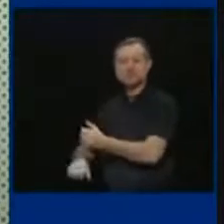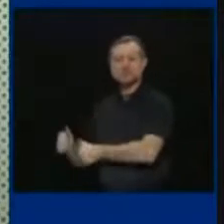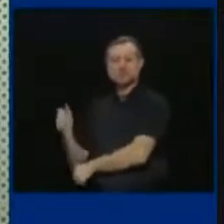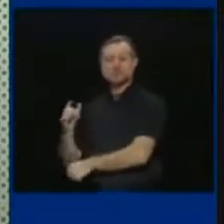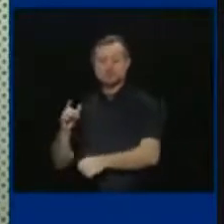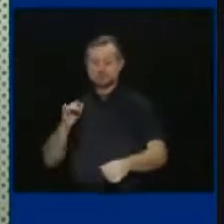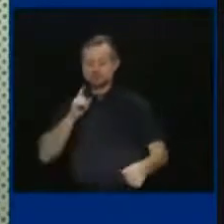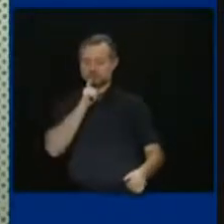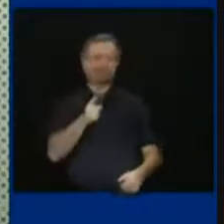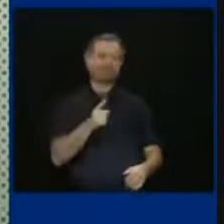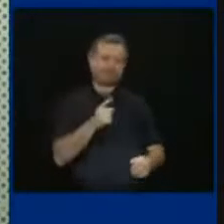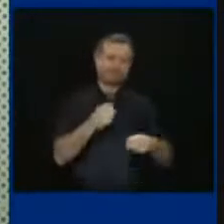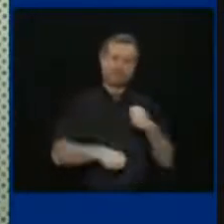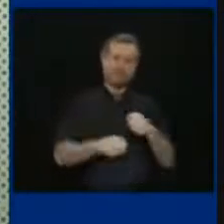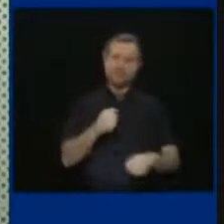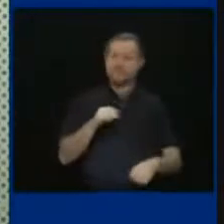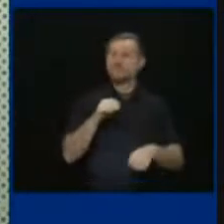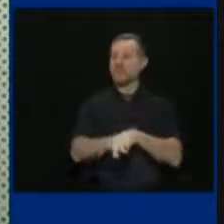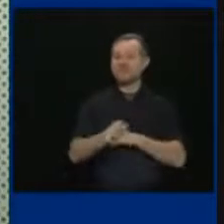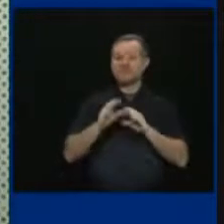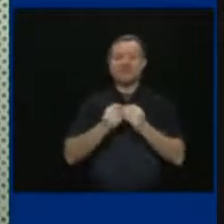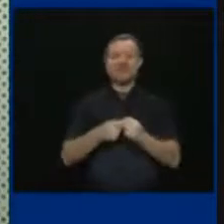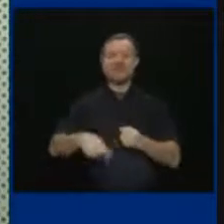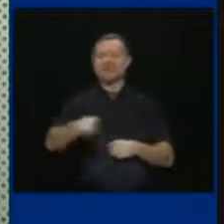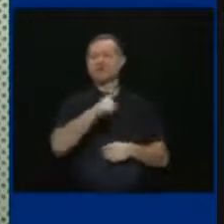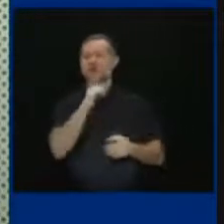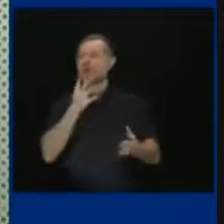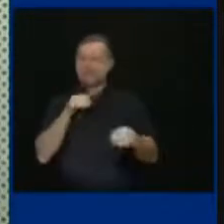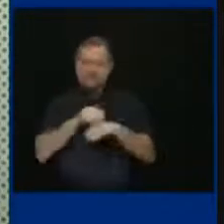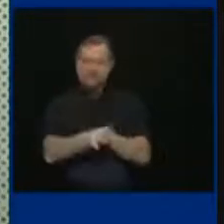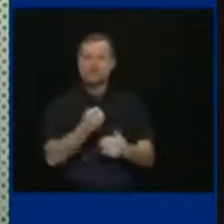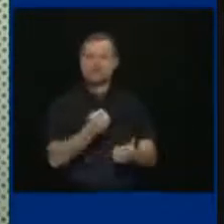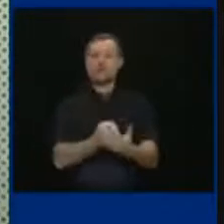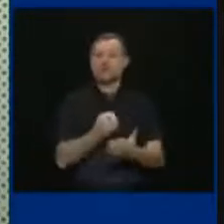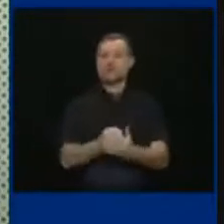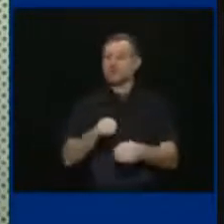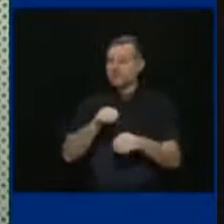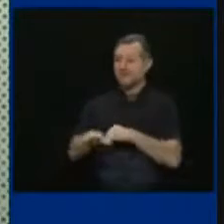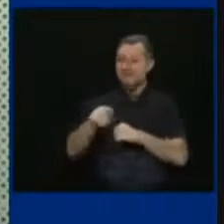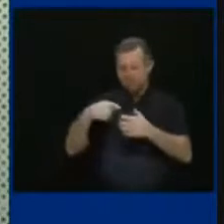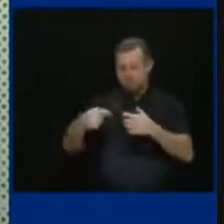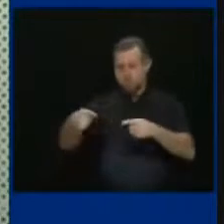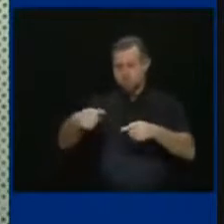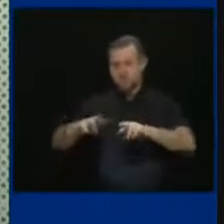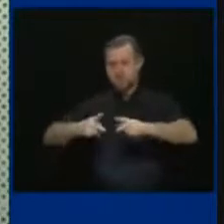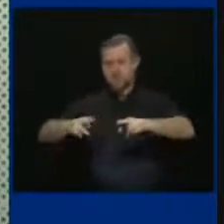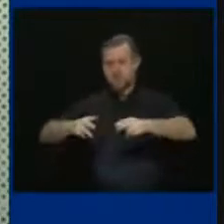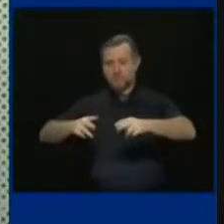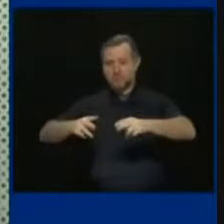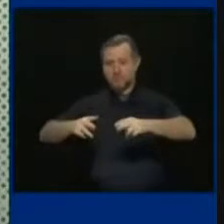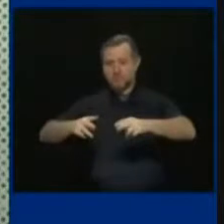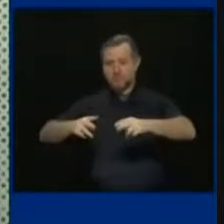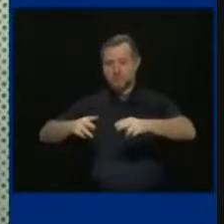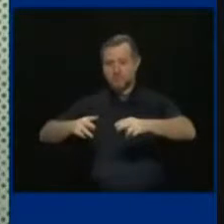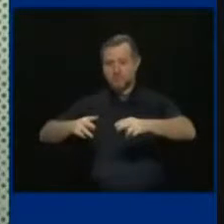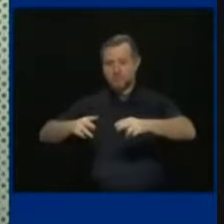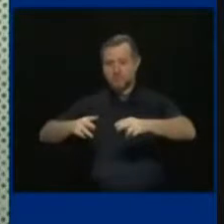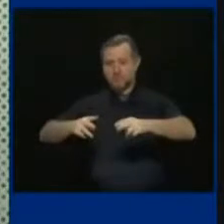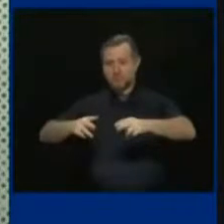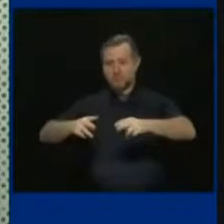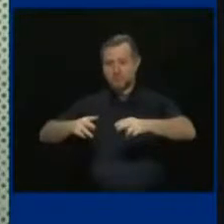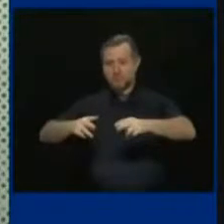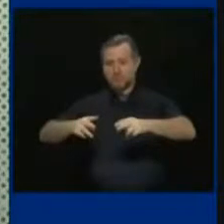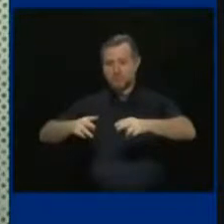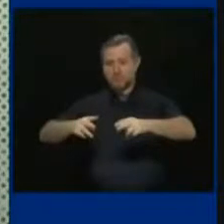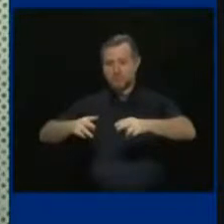families, it affects our economy, it affects productivity at work. There's a ripple does. effect to this crisis. Yeah. And that's why Libertarian Party have been saying that